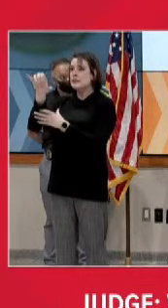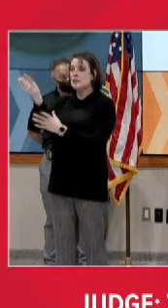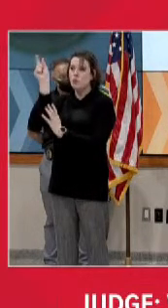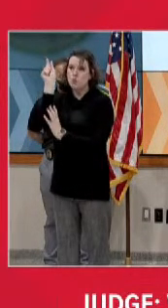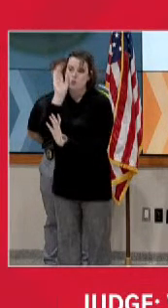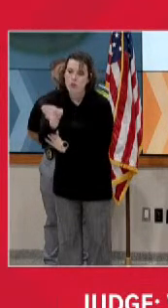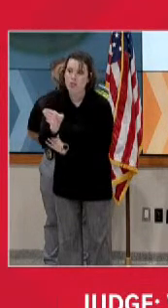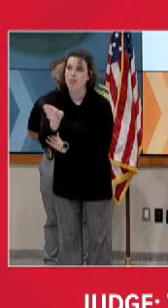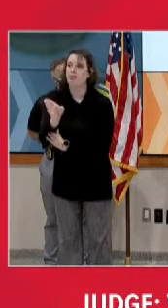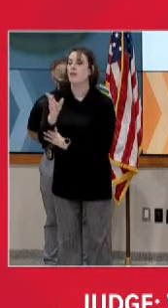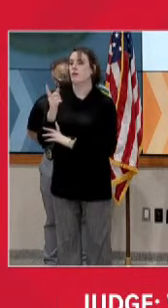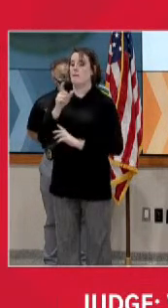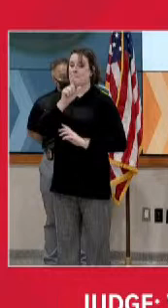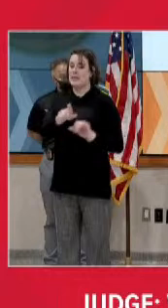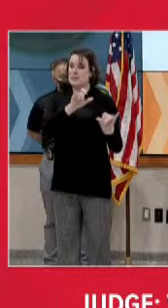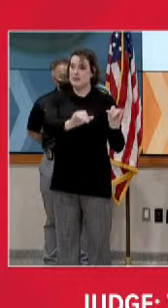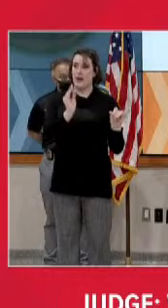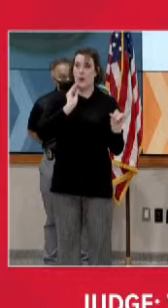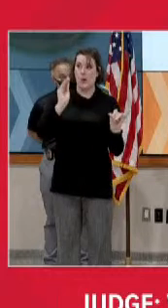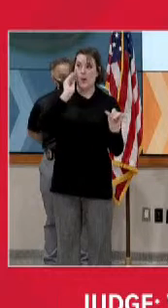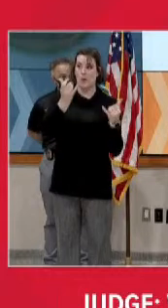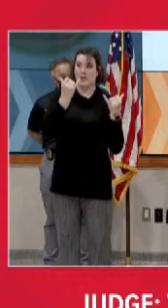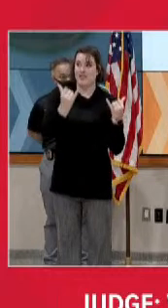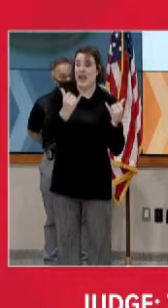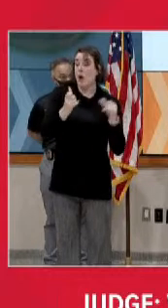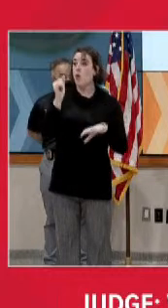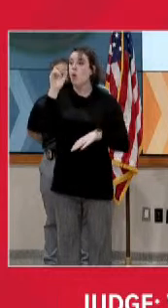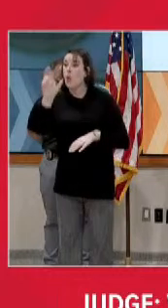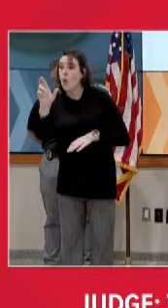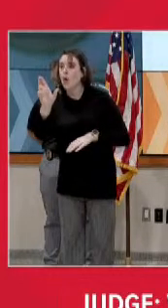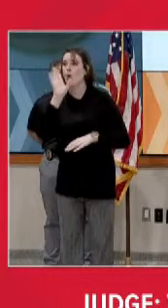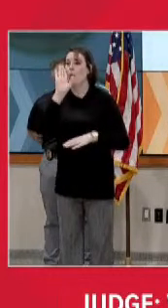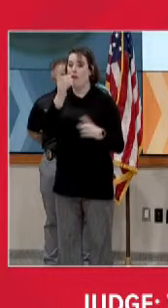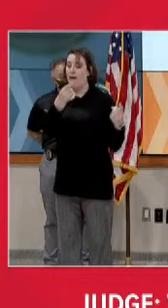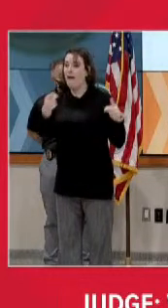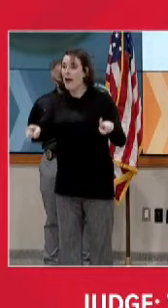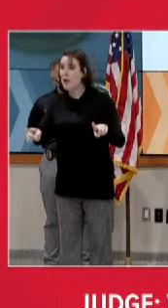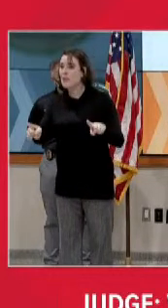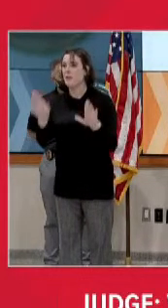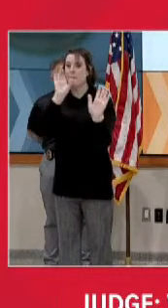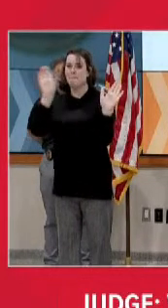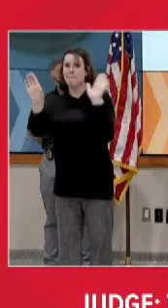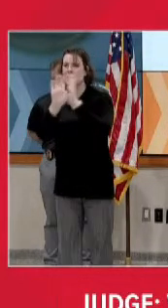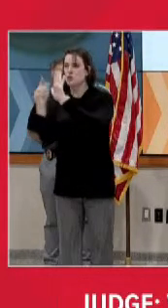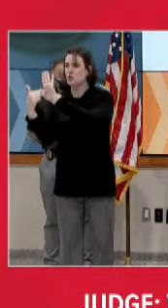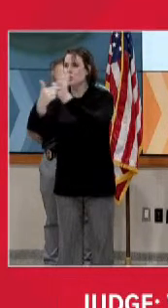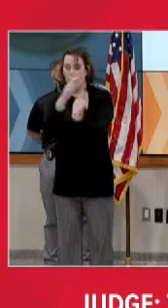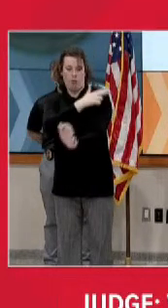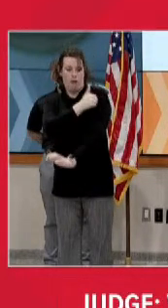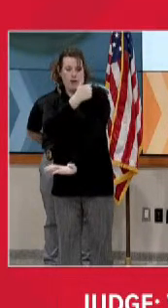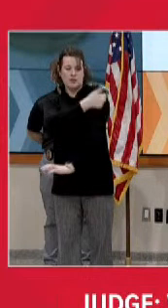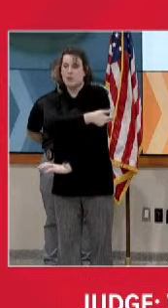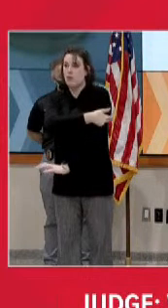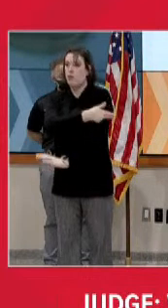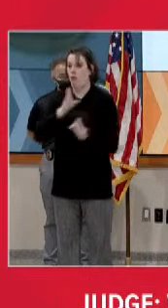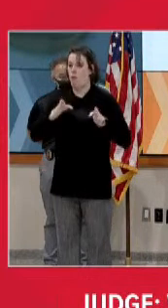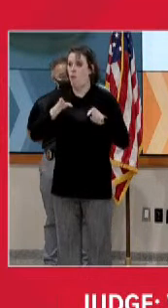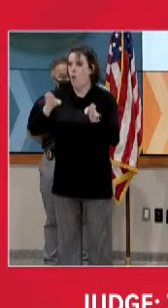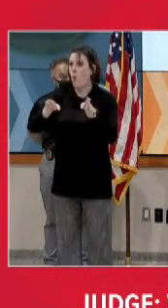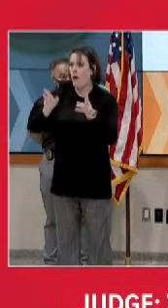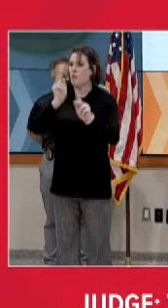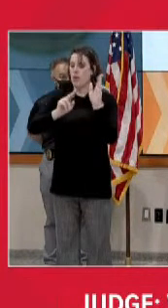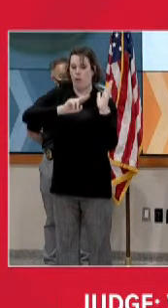when we have images of hospital beds in hallways and we're having to activate our medical shelter. Let's not get there.